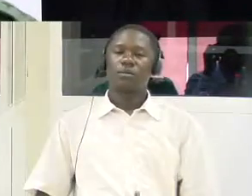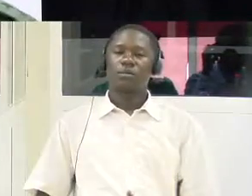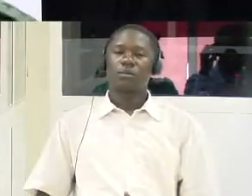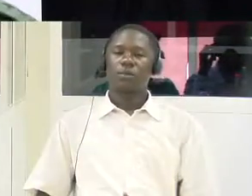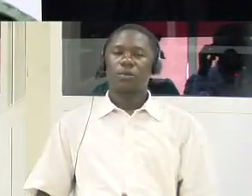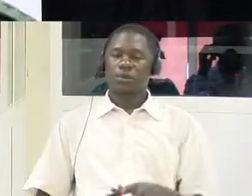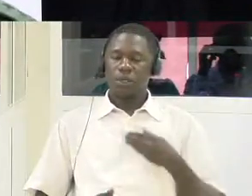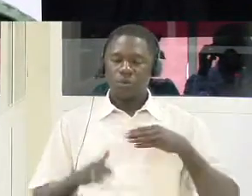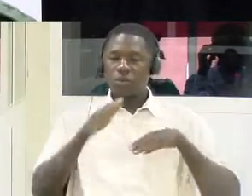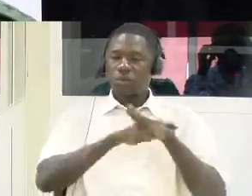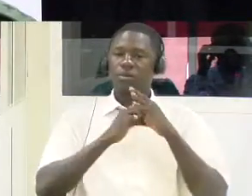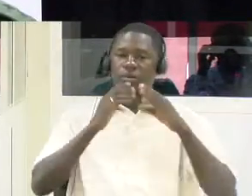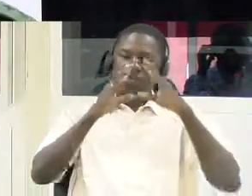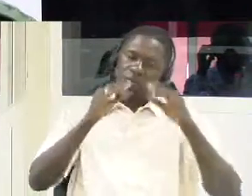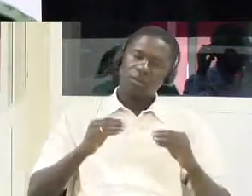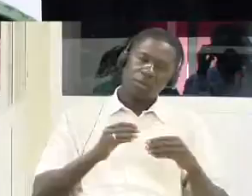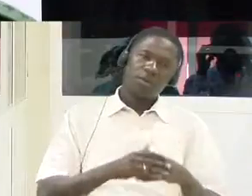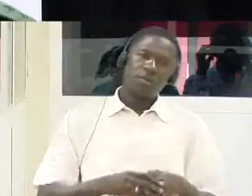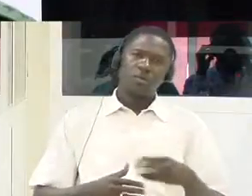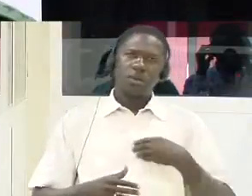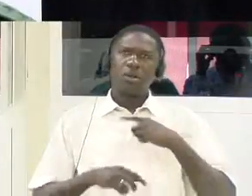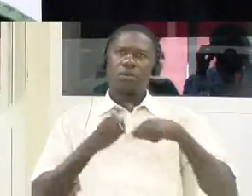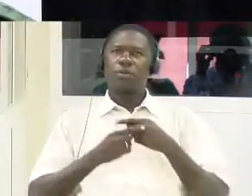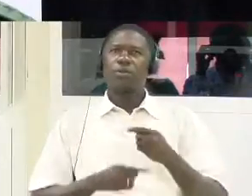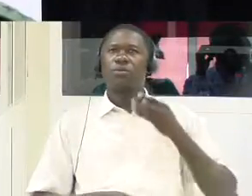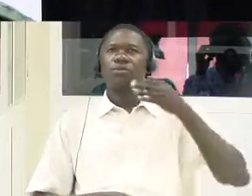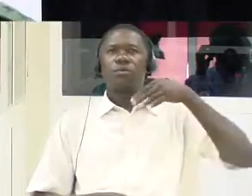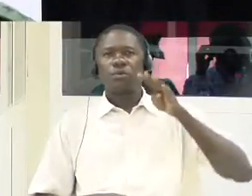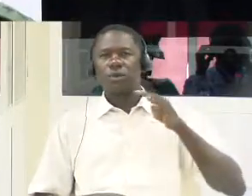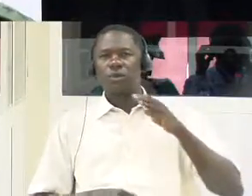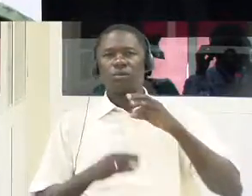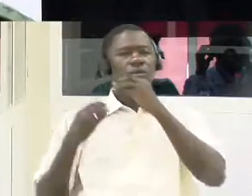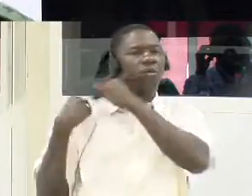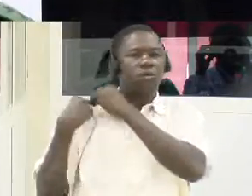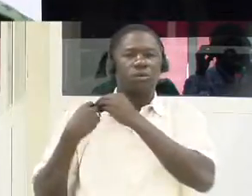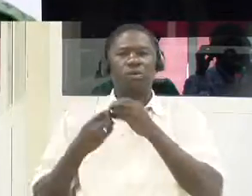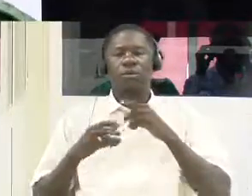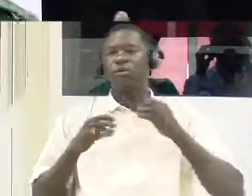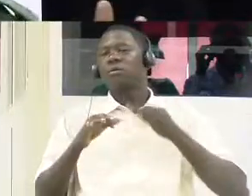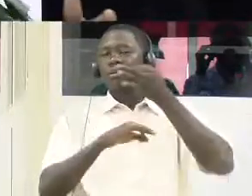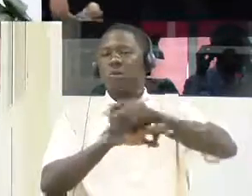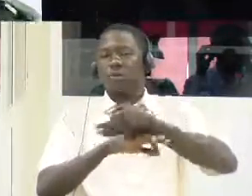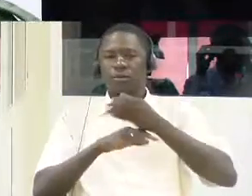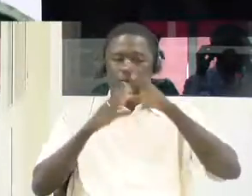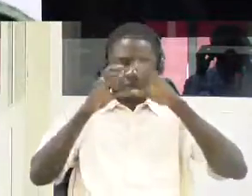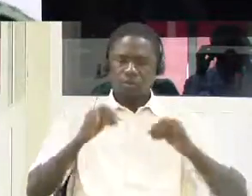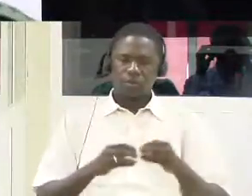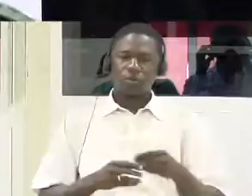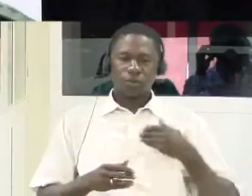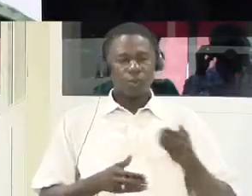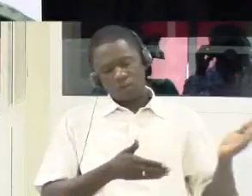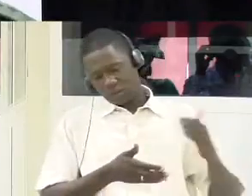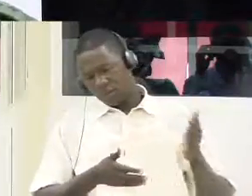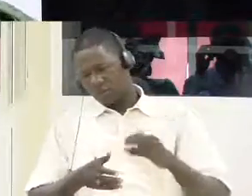Then we went inside. We were having about 14 officers at the Fajara barracks. So I ushered them into the office